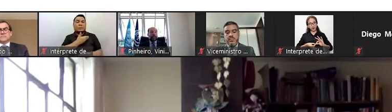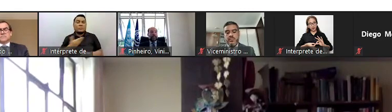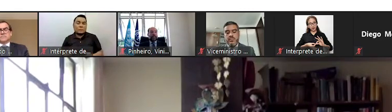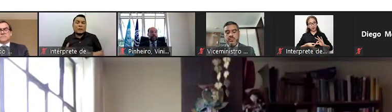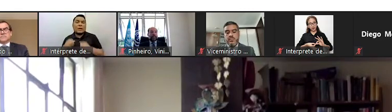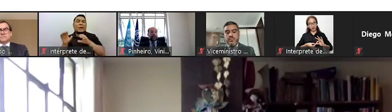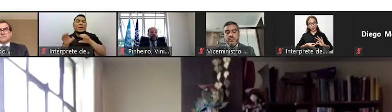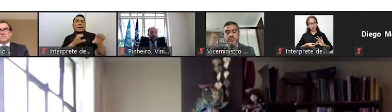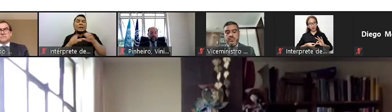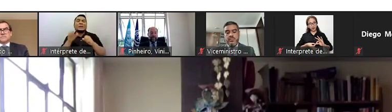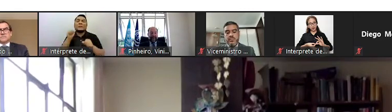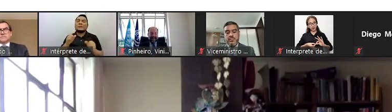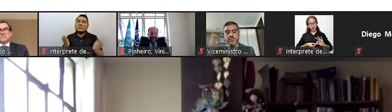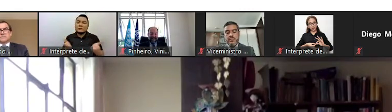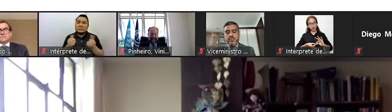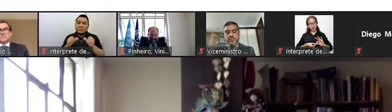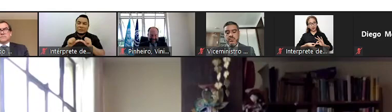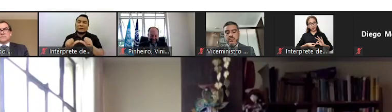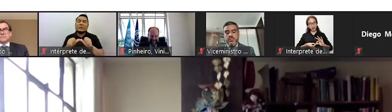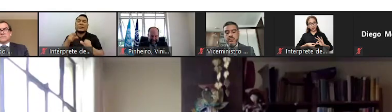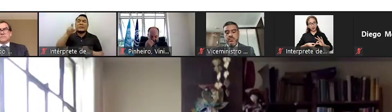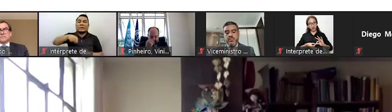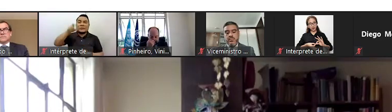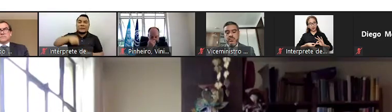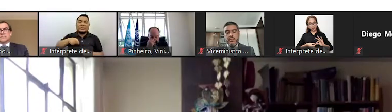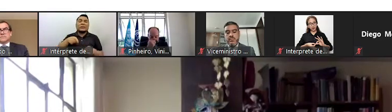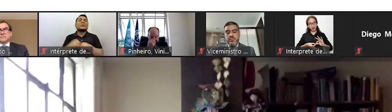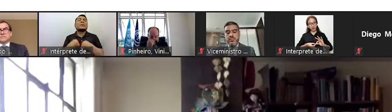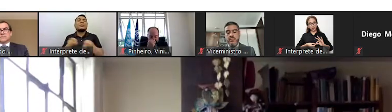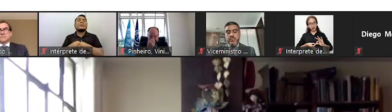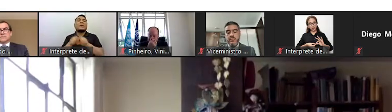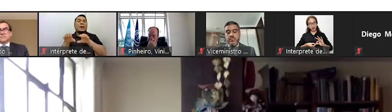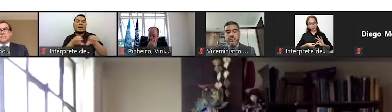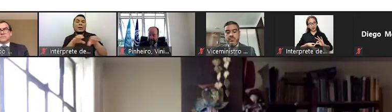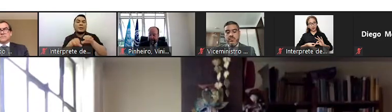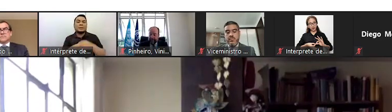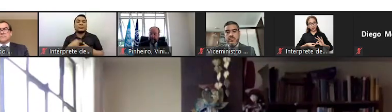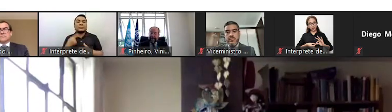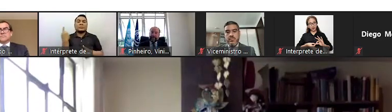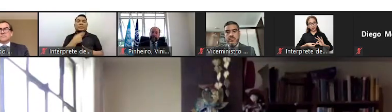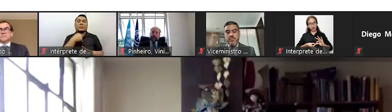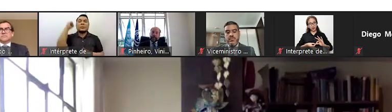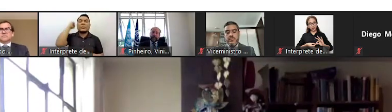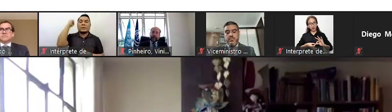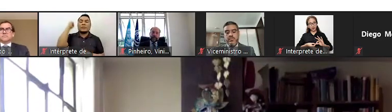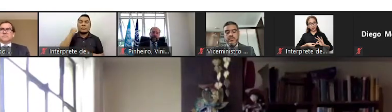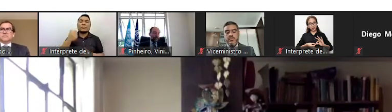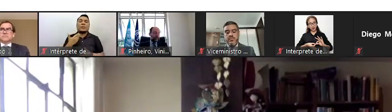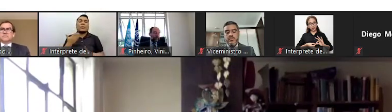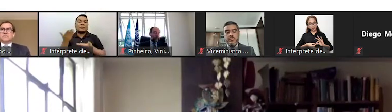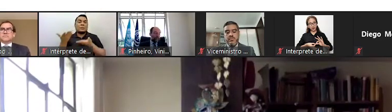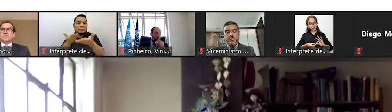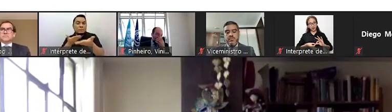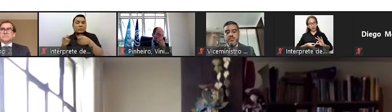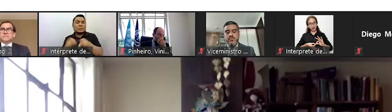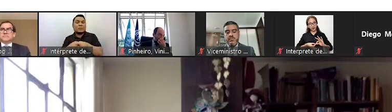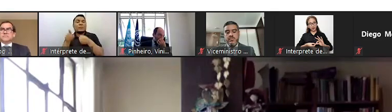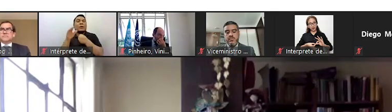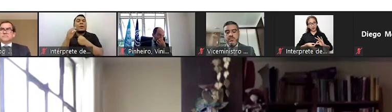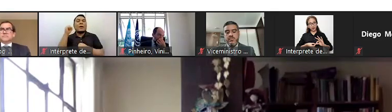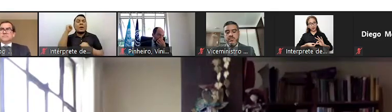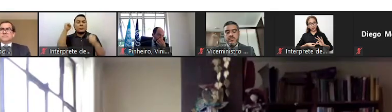public policies to highlight what it needs to be highlighted and also to exercise our right to